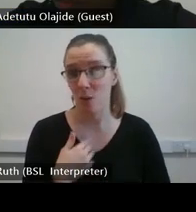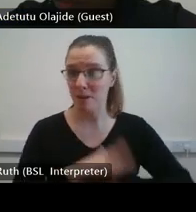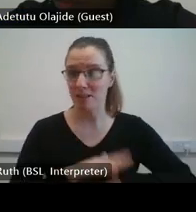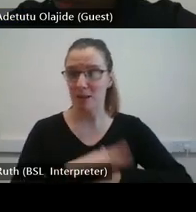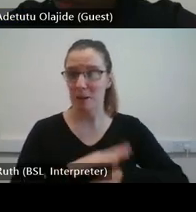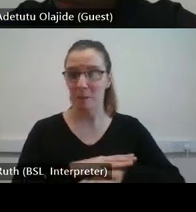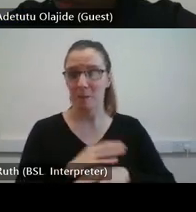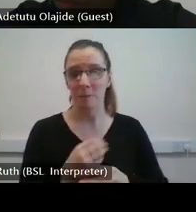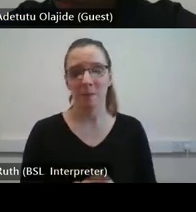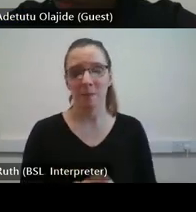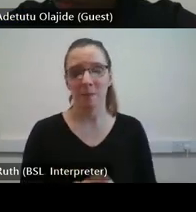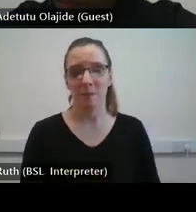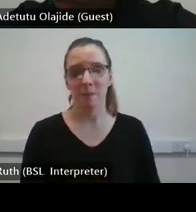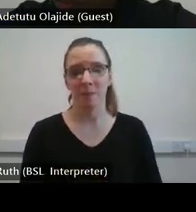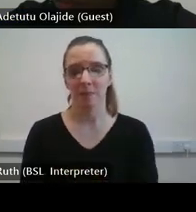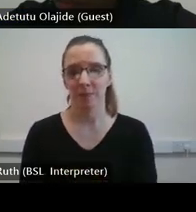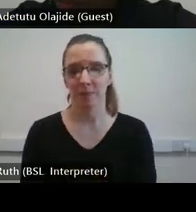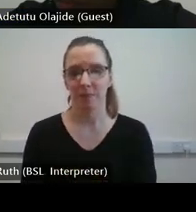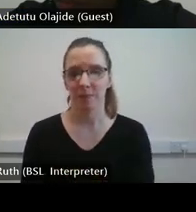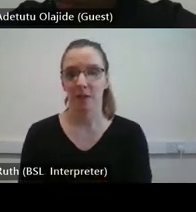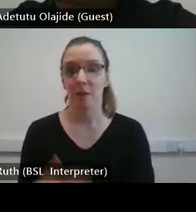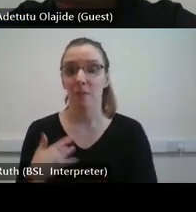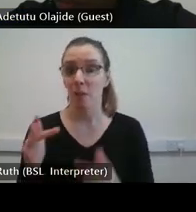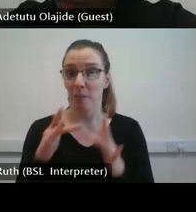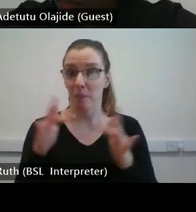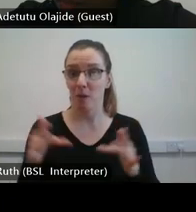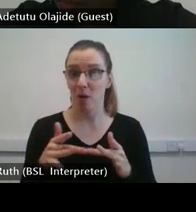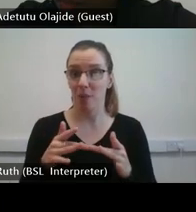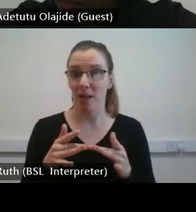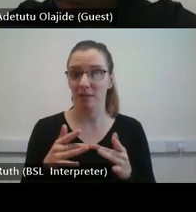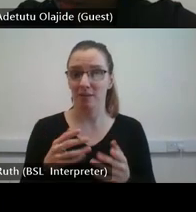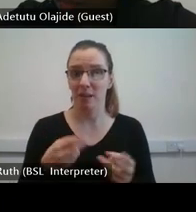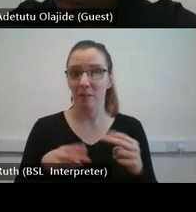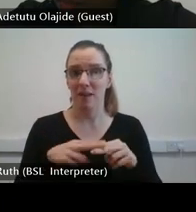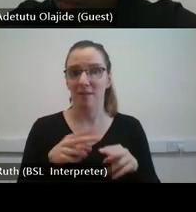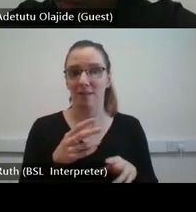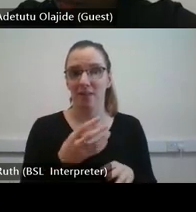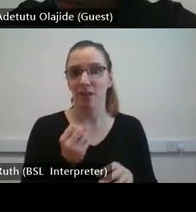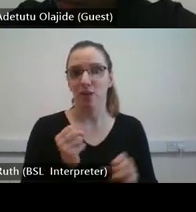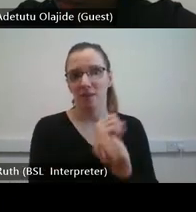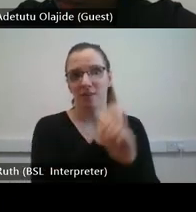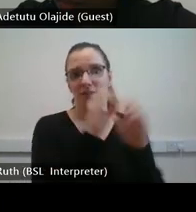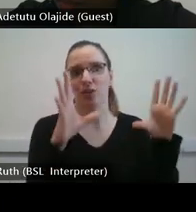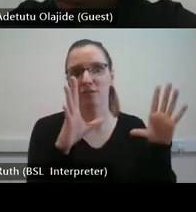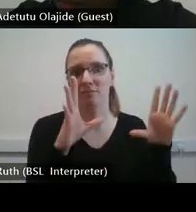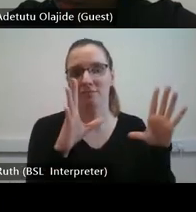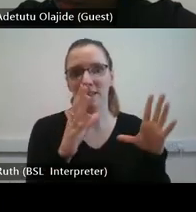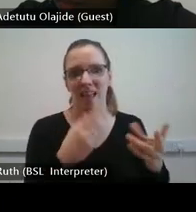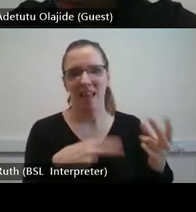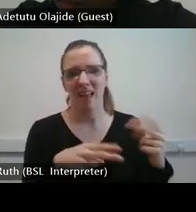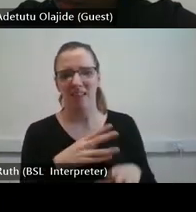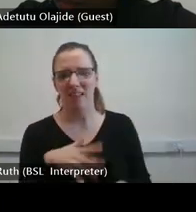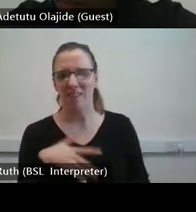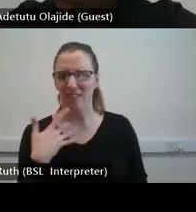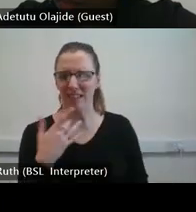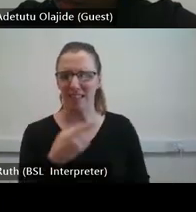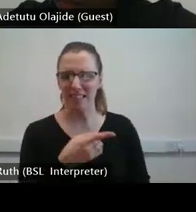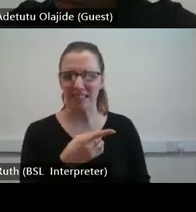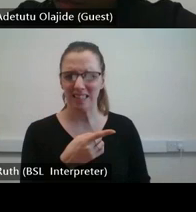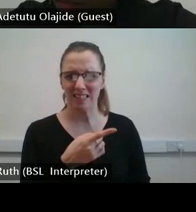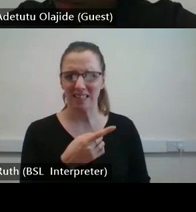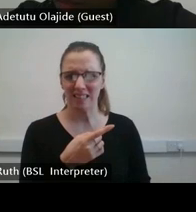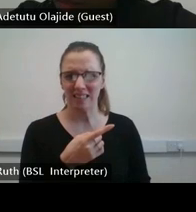A bit like what the person online just said is, if they don't already have an idea, a vision, see if I get the sense that